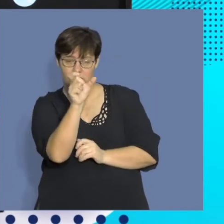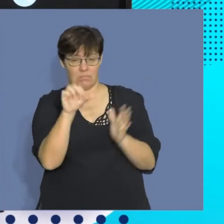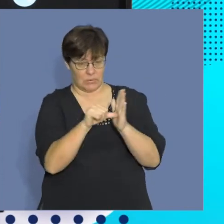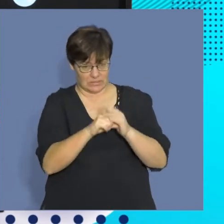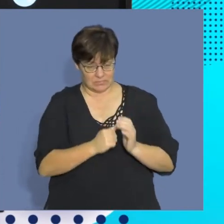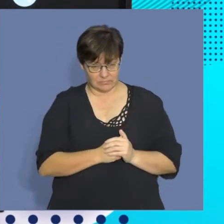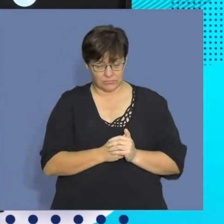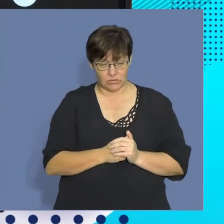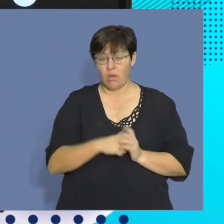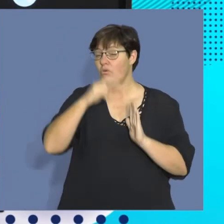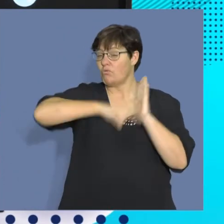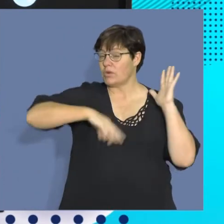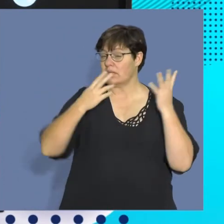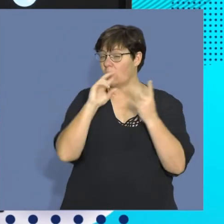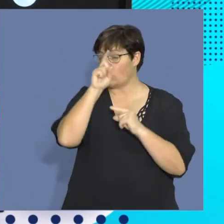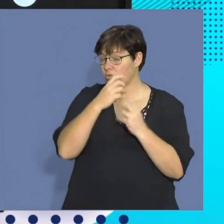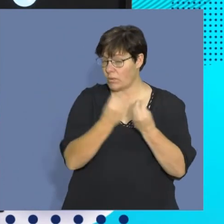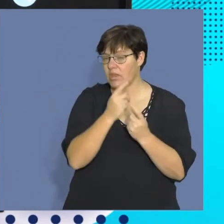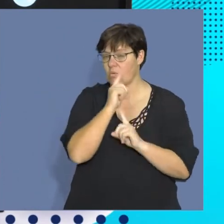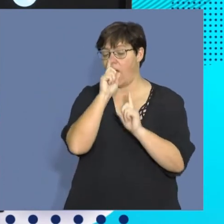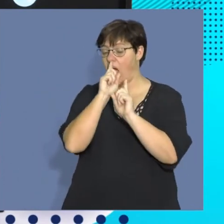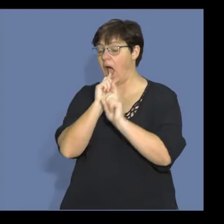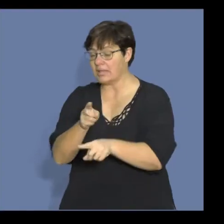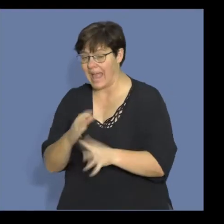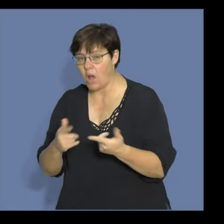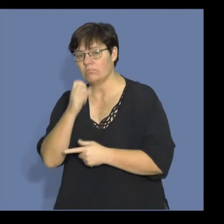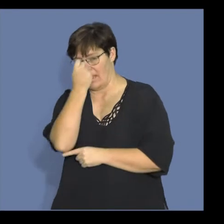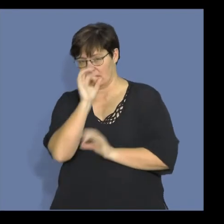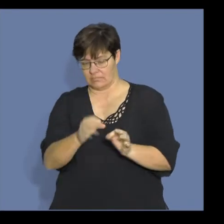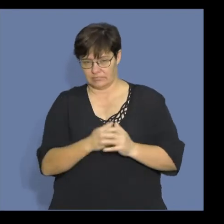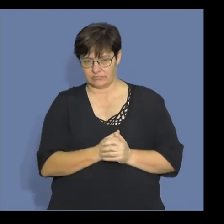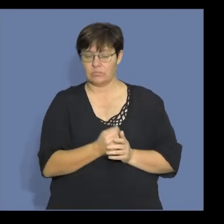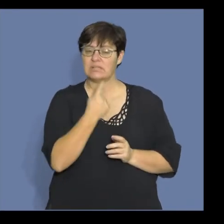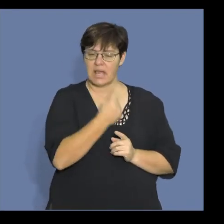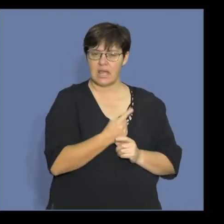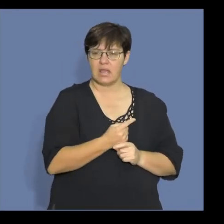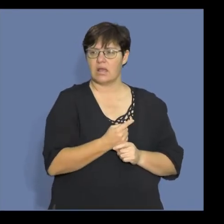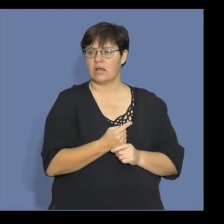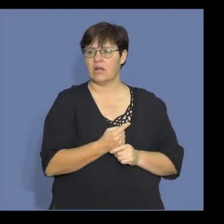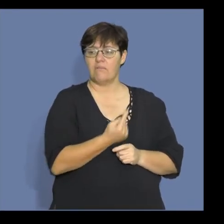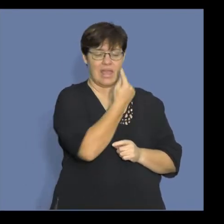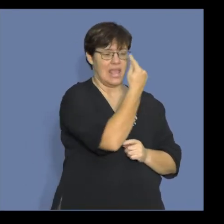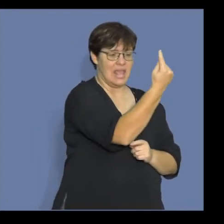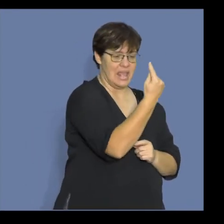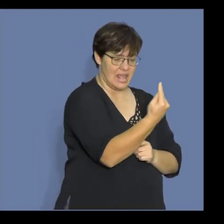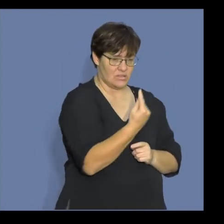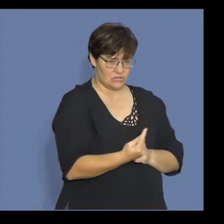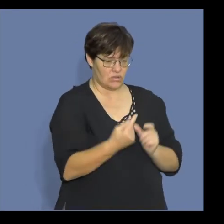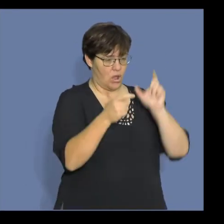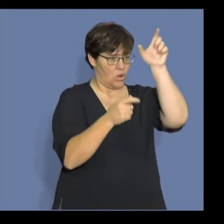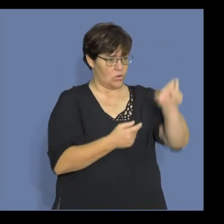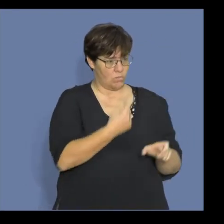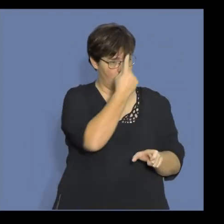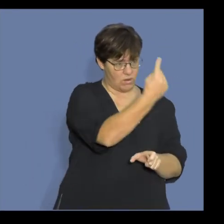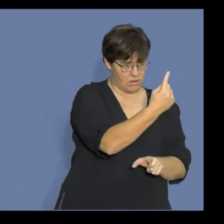going to read through the questions so that you have an understanding of how to answer these. So state whether each of these phrases in column